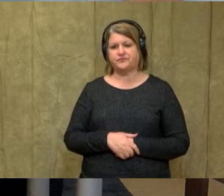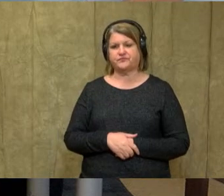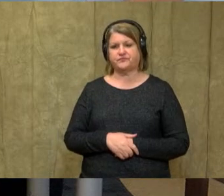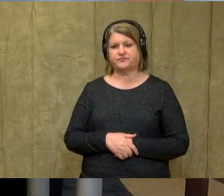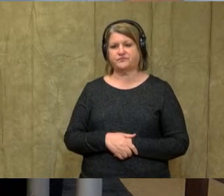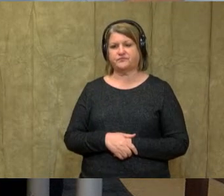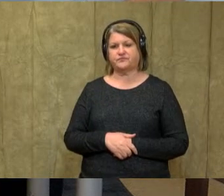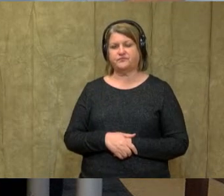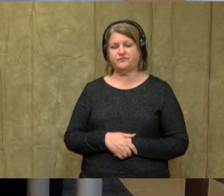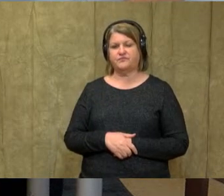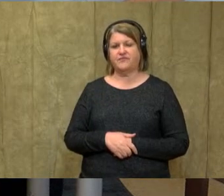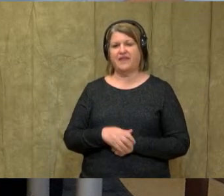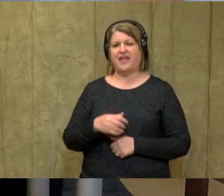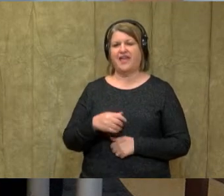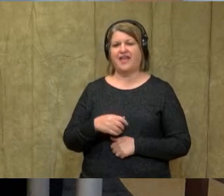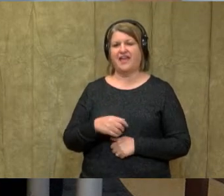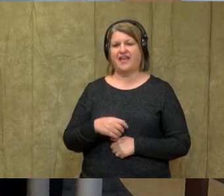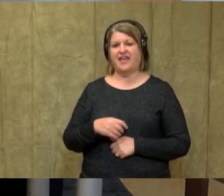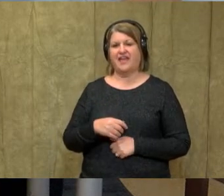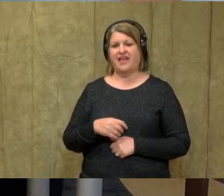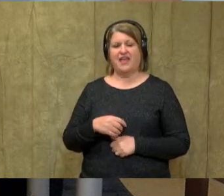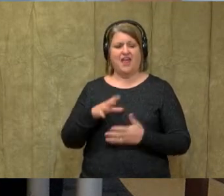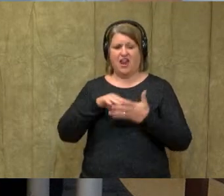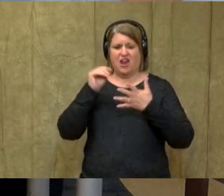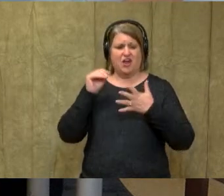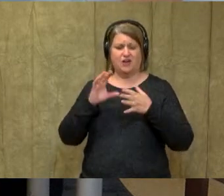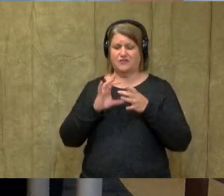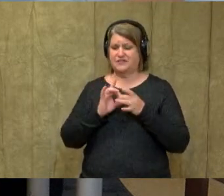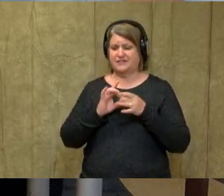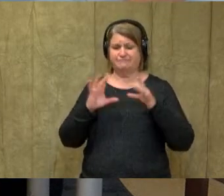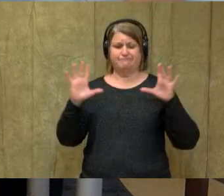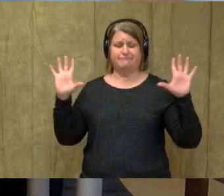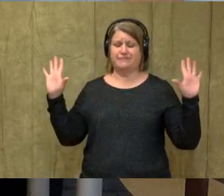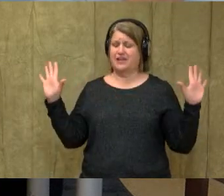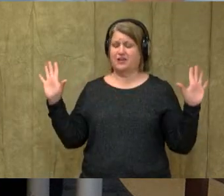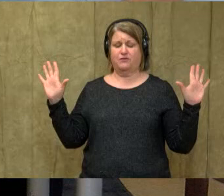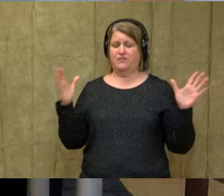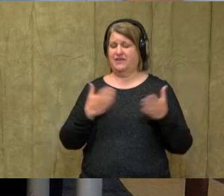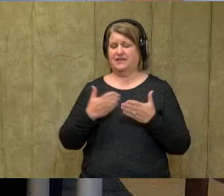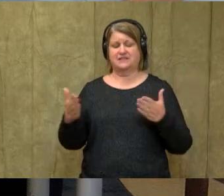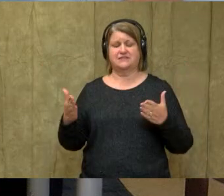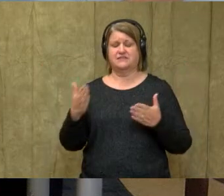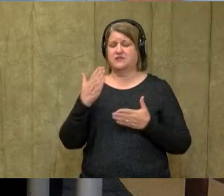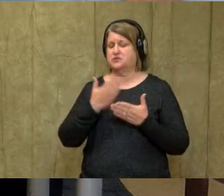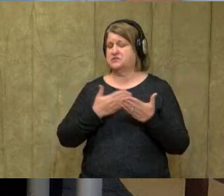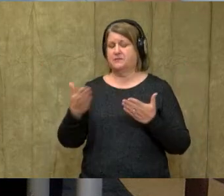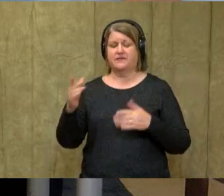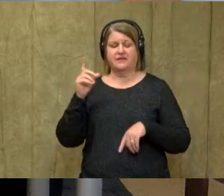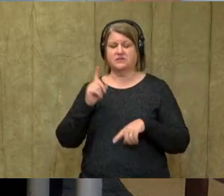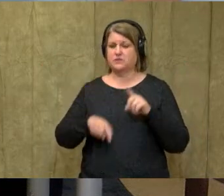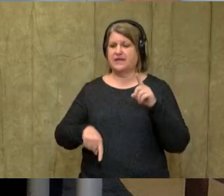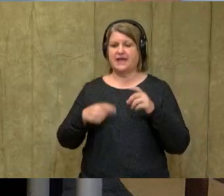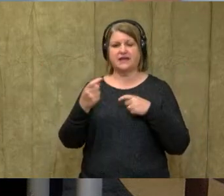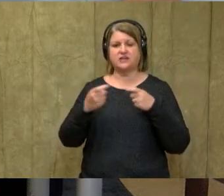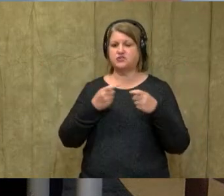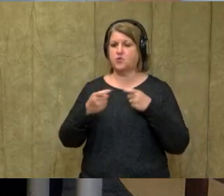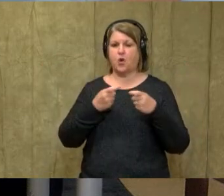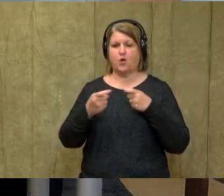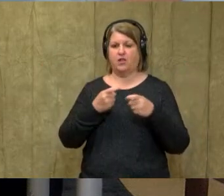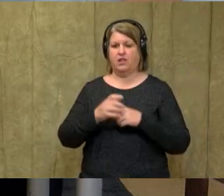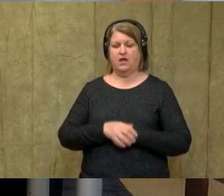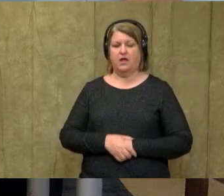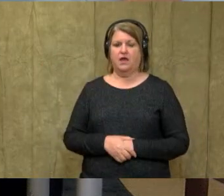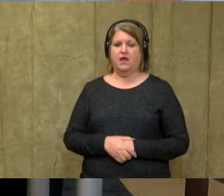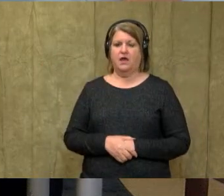We, I hope, learn to let go of some things, because there are some things that we absolutely can't control. So